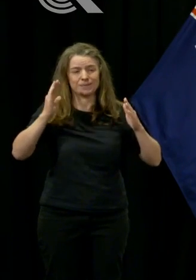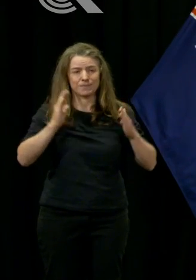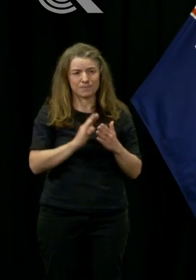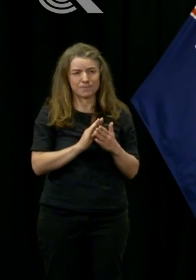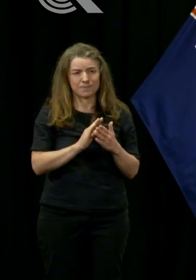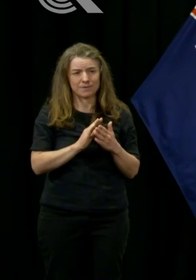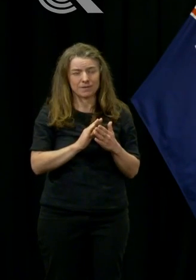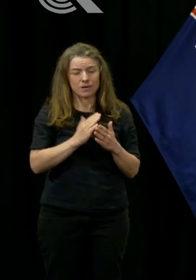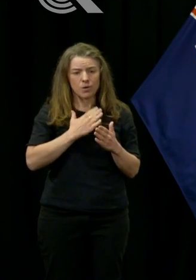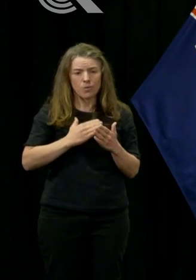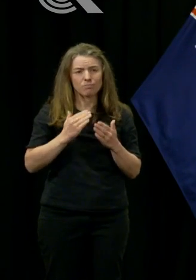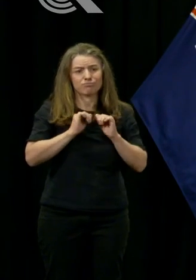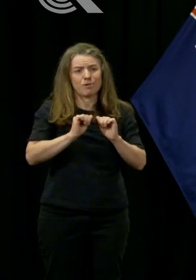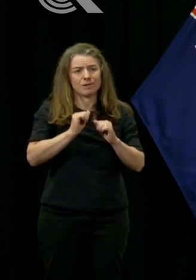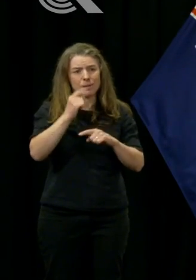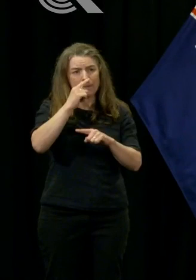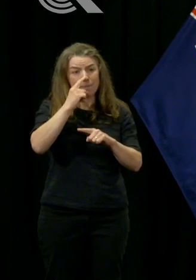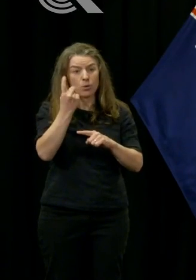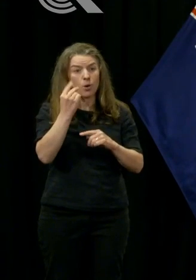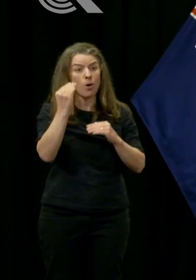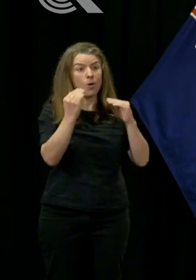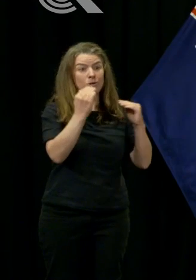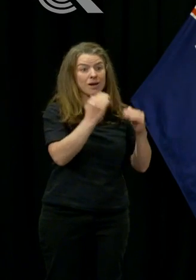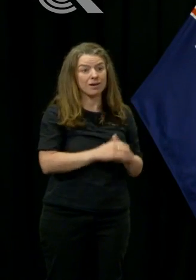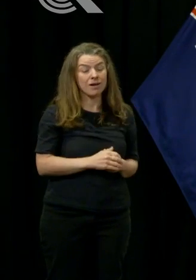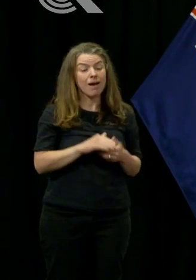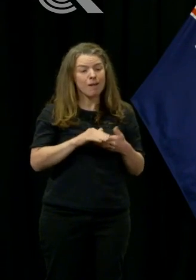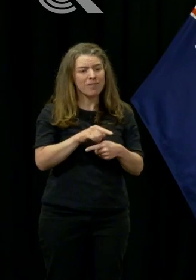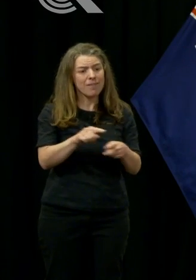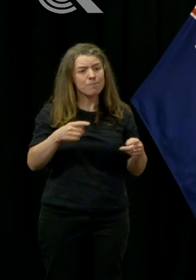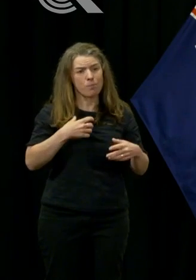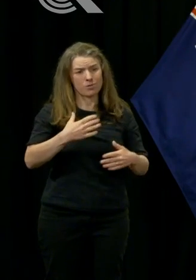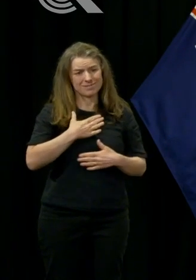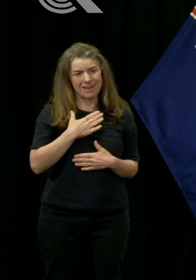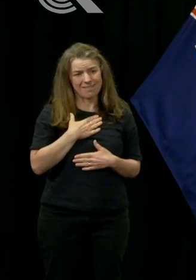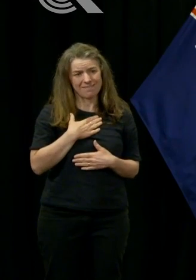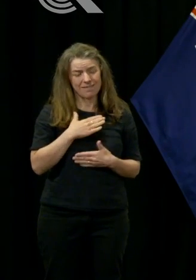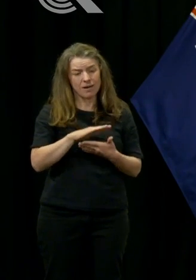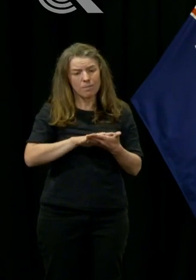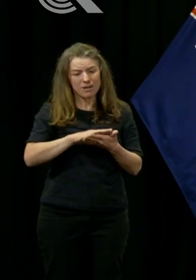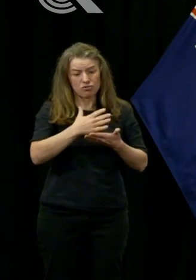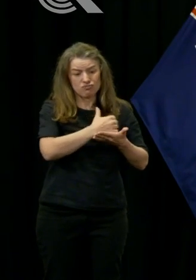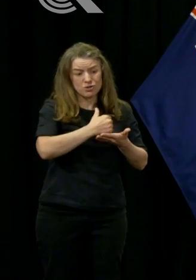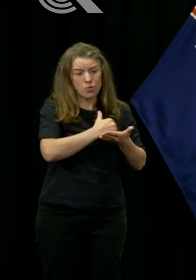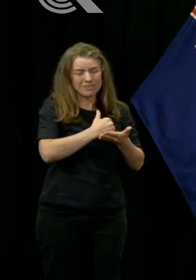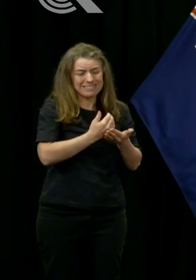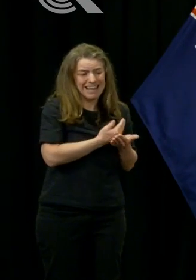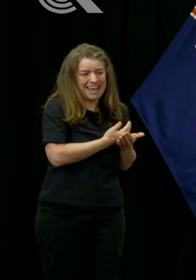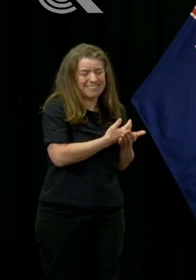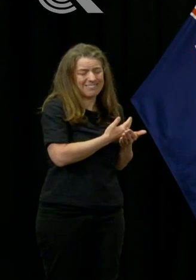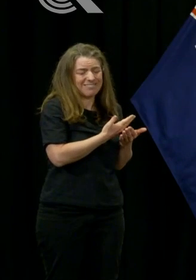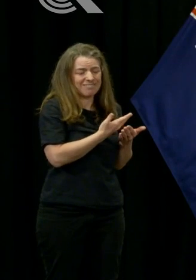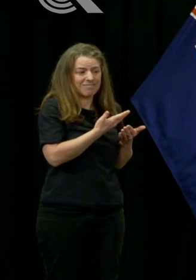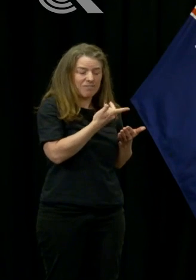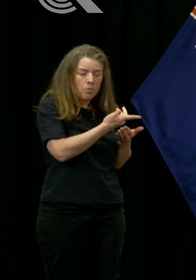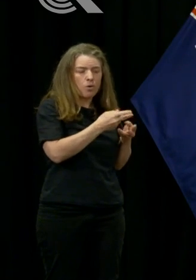their exposure to COVID-19. In turn, that keeps them safer and limits the resource that we might be needing from our hospital